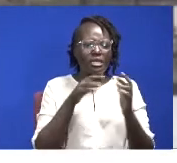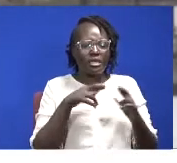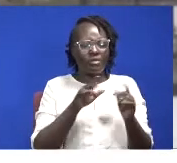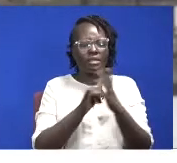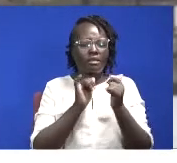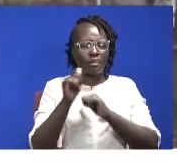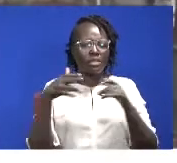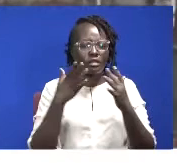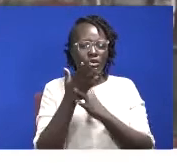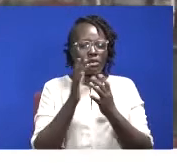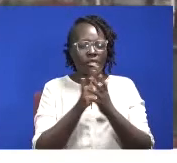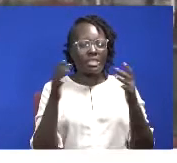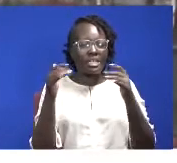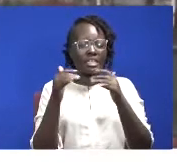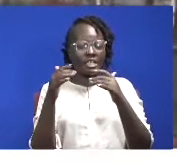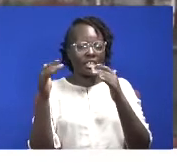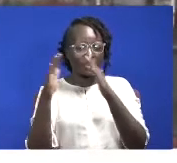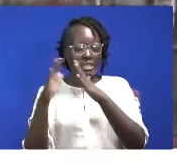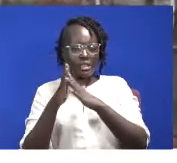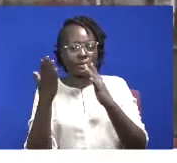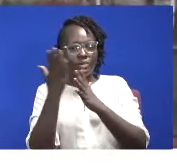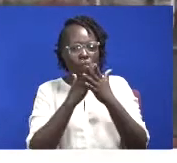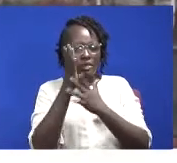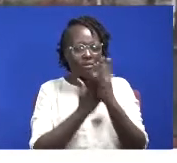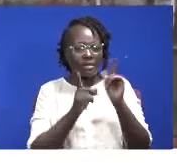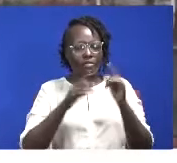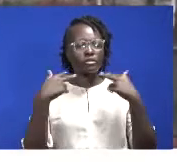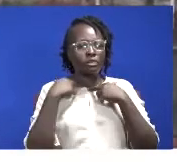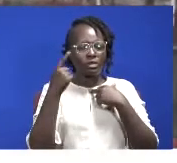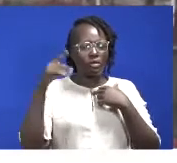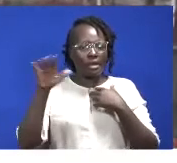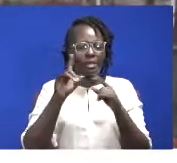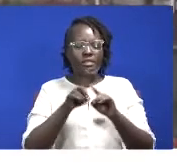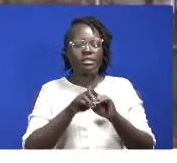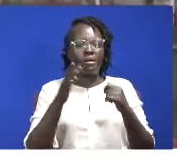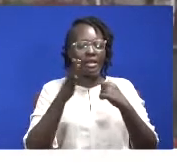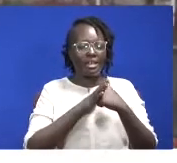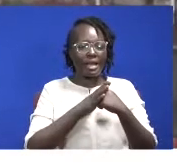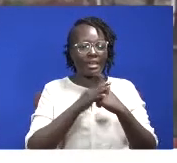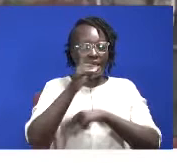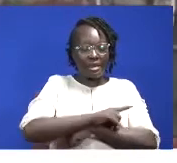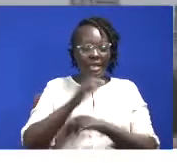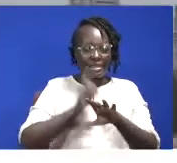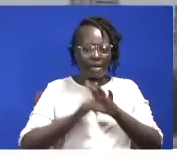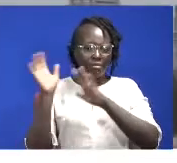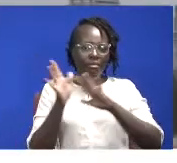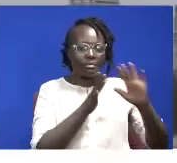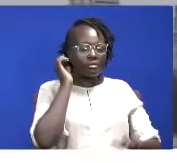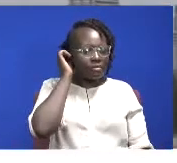passes through the city as a dividing point as it locks down into two stages over a nine-day period.